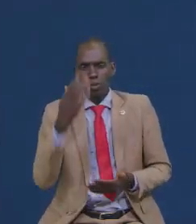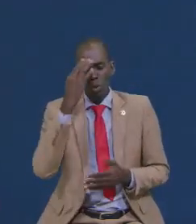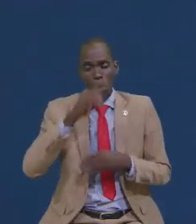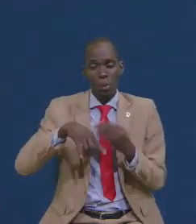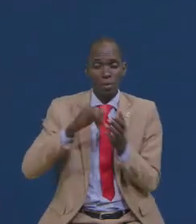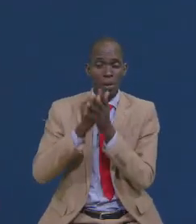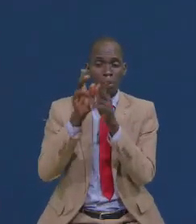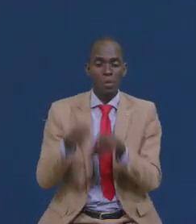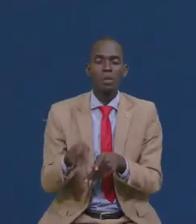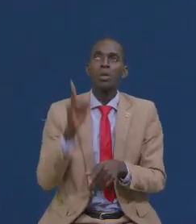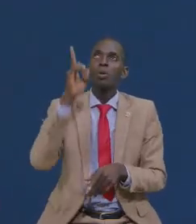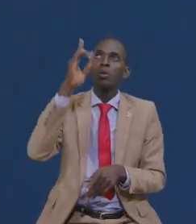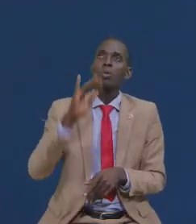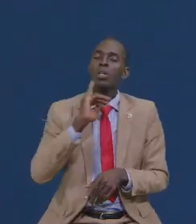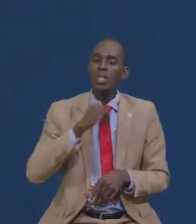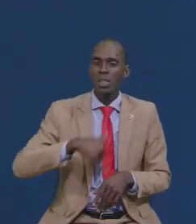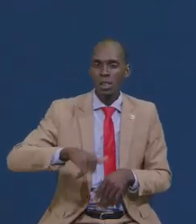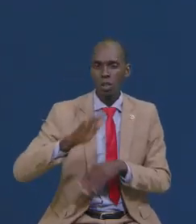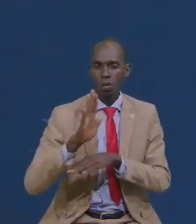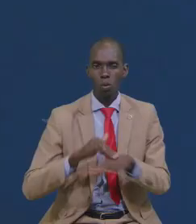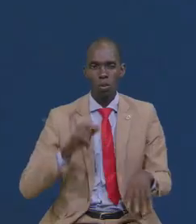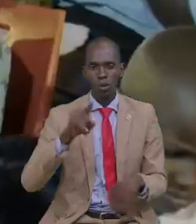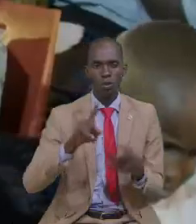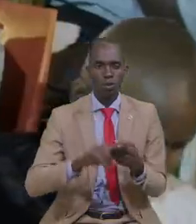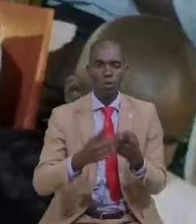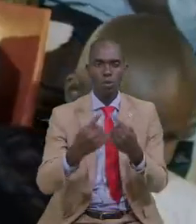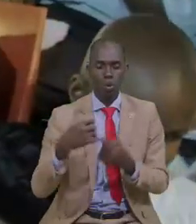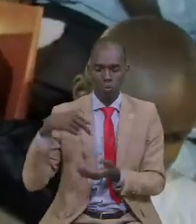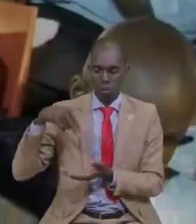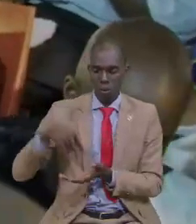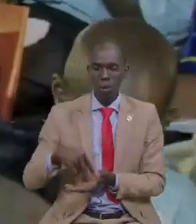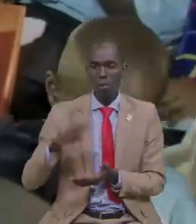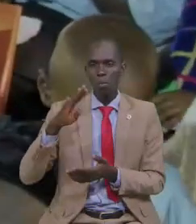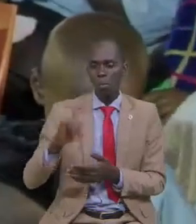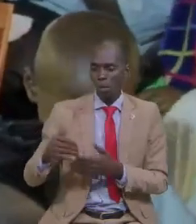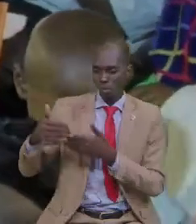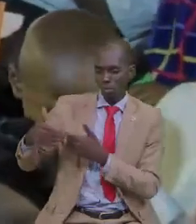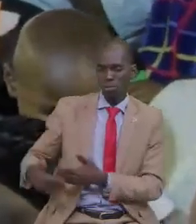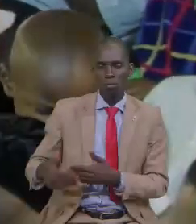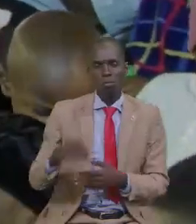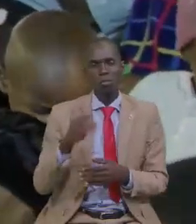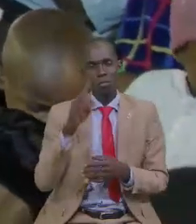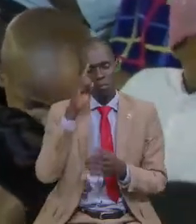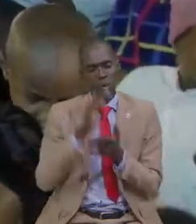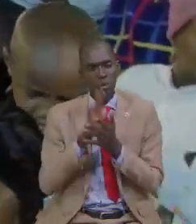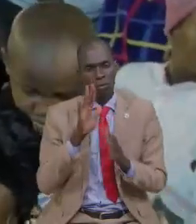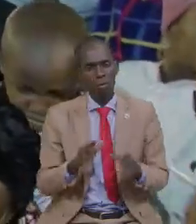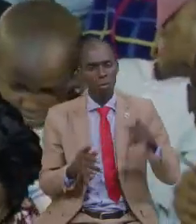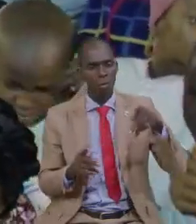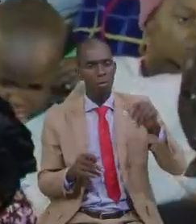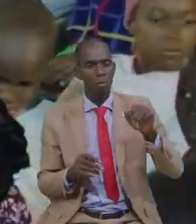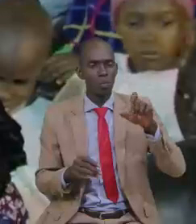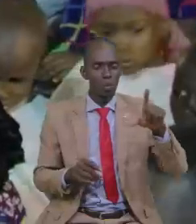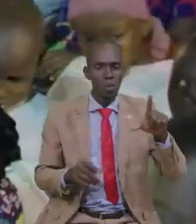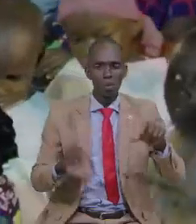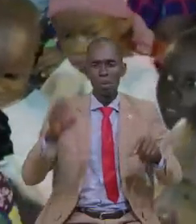Come stand by the side of the saints. Saint Paul, Saint Peter, Saint